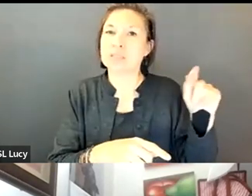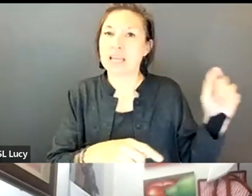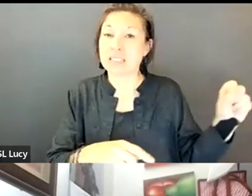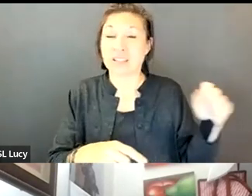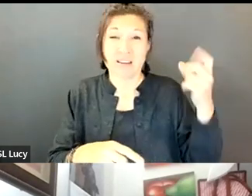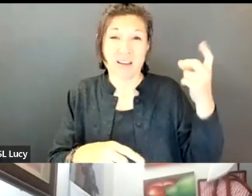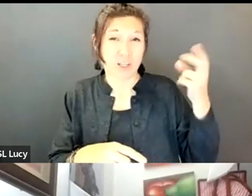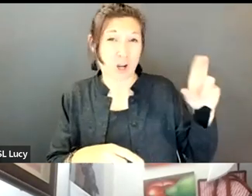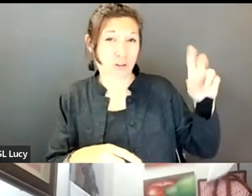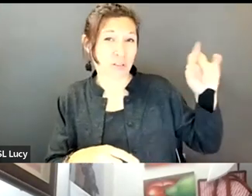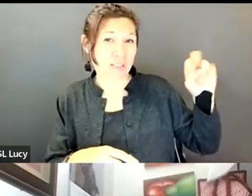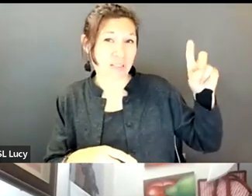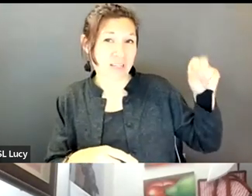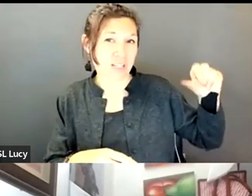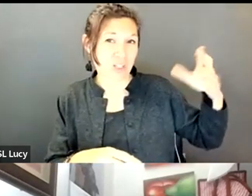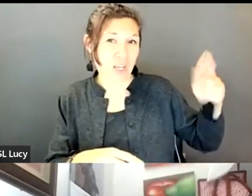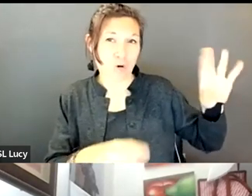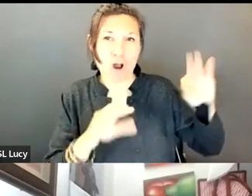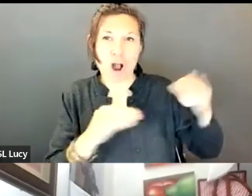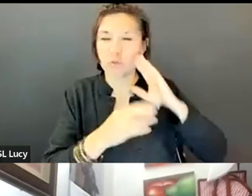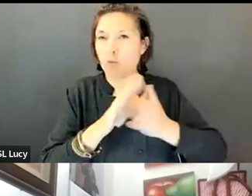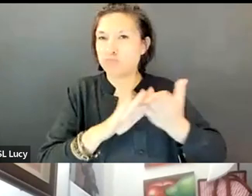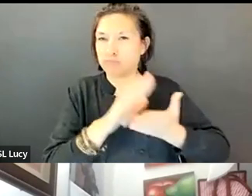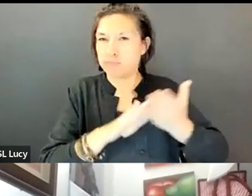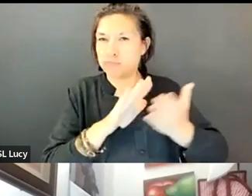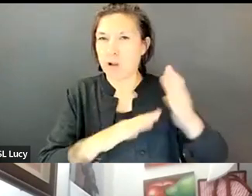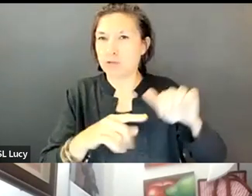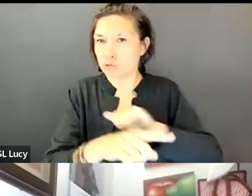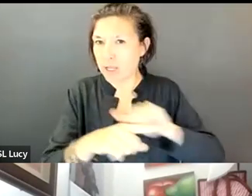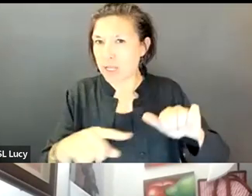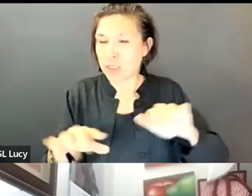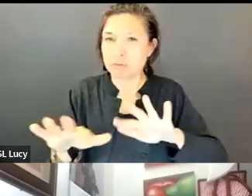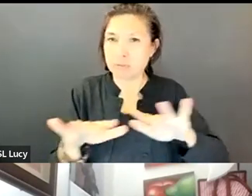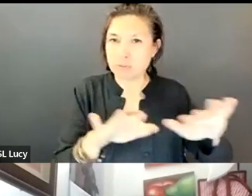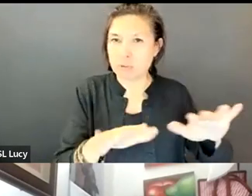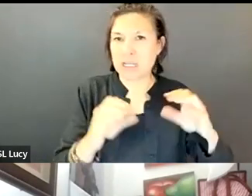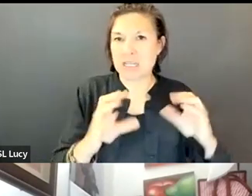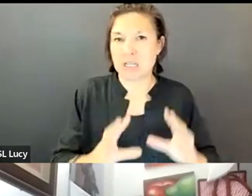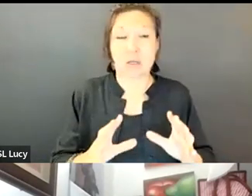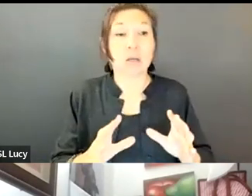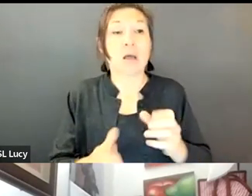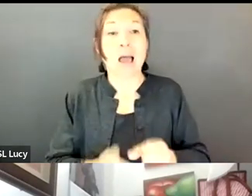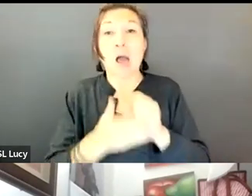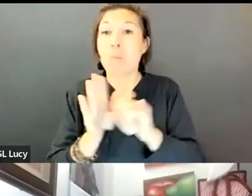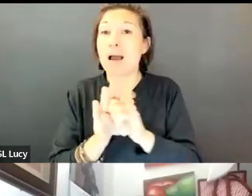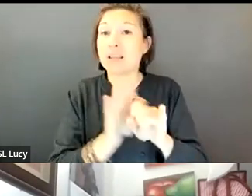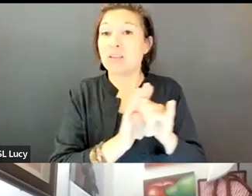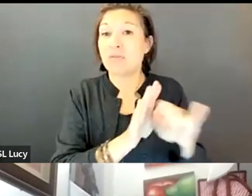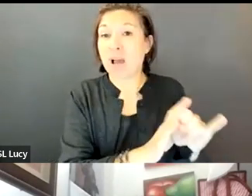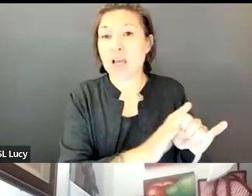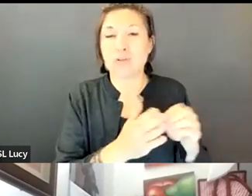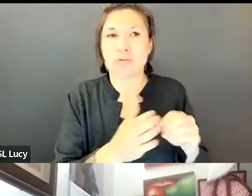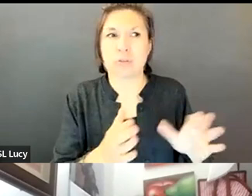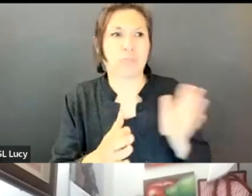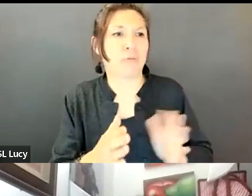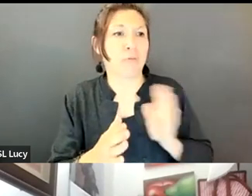office that's going to help us to really be able to even to identify students that we weren't previously but more